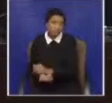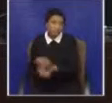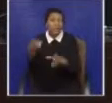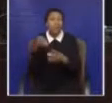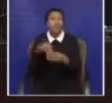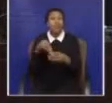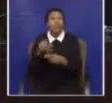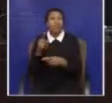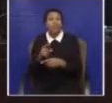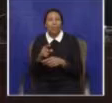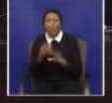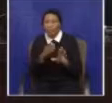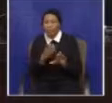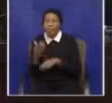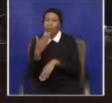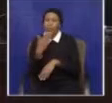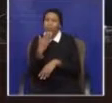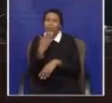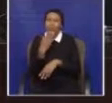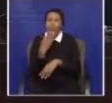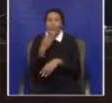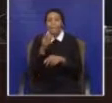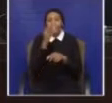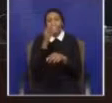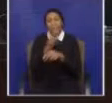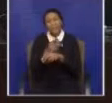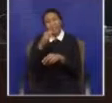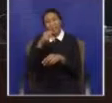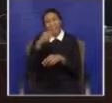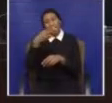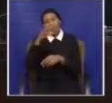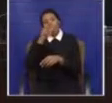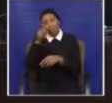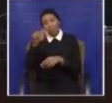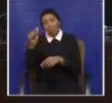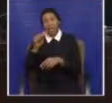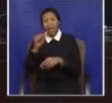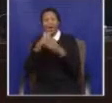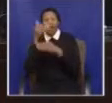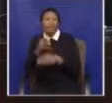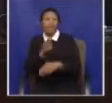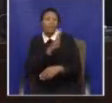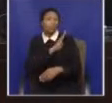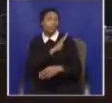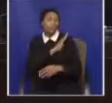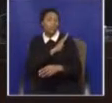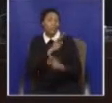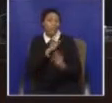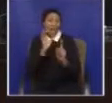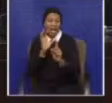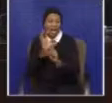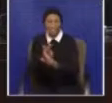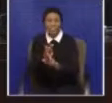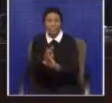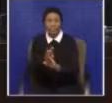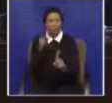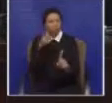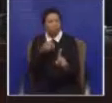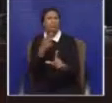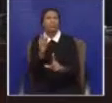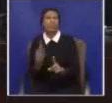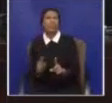the tragic death of Mr. Collins Khoza, who died after being assaulted by soldiers. What was his crime? Drinking alcohol inside